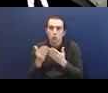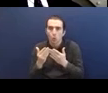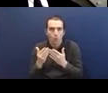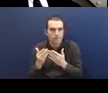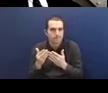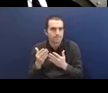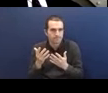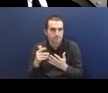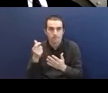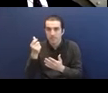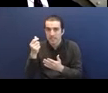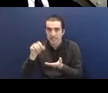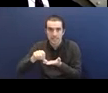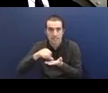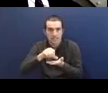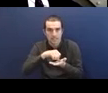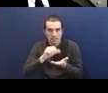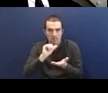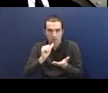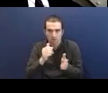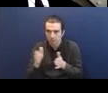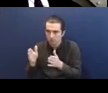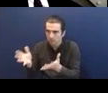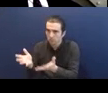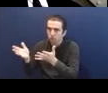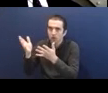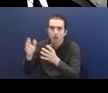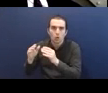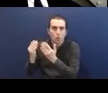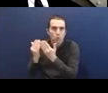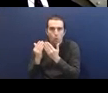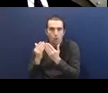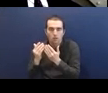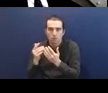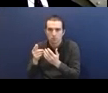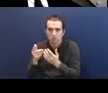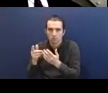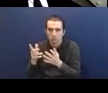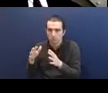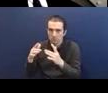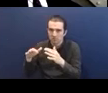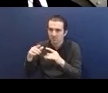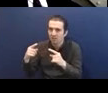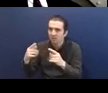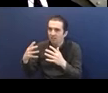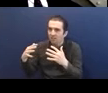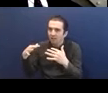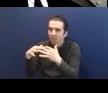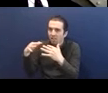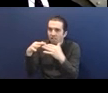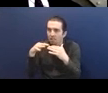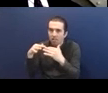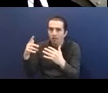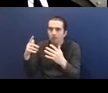the school in Mpumalanga, which we also filmed on, is in the presentation. So you could have a look at that and ask yourself the same